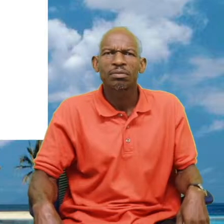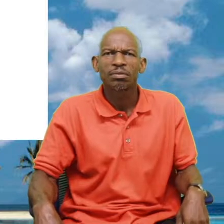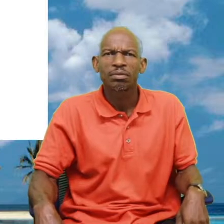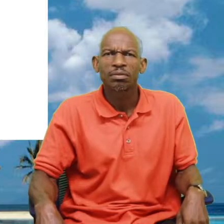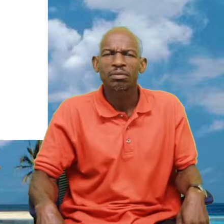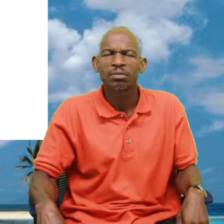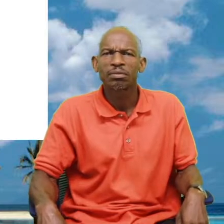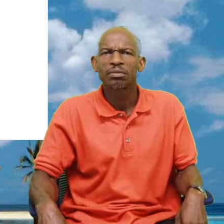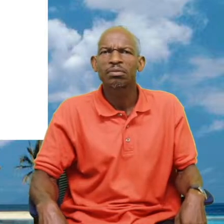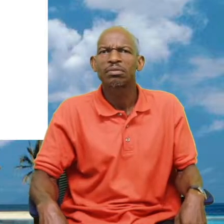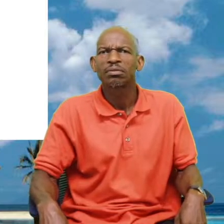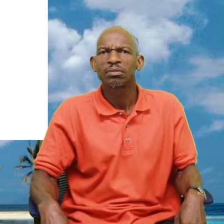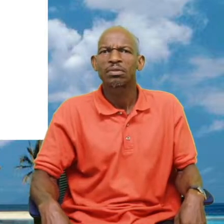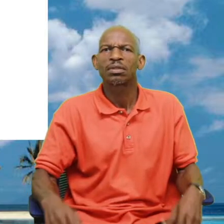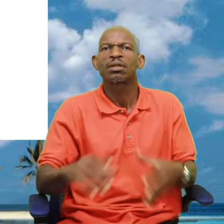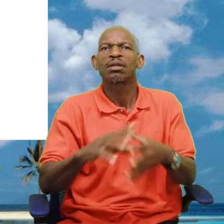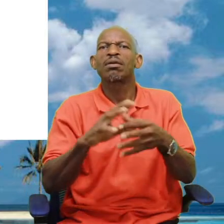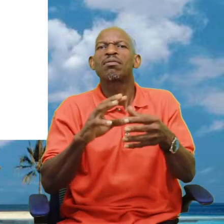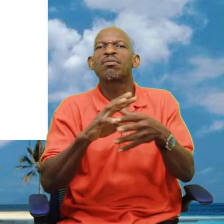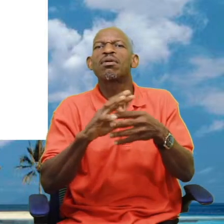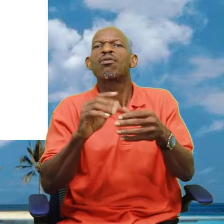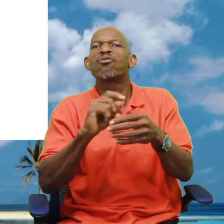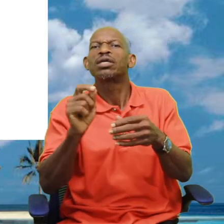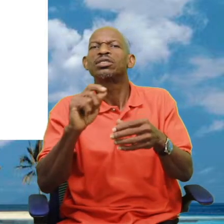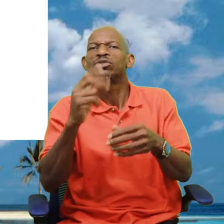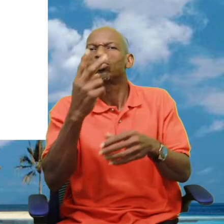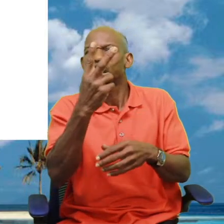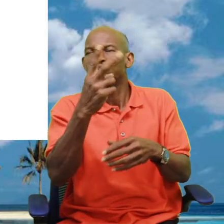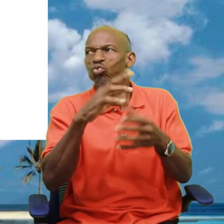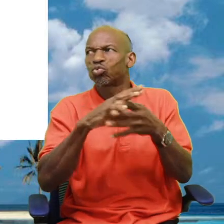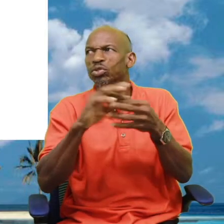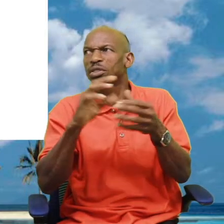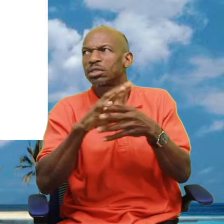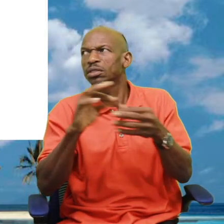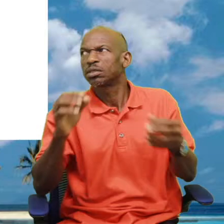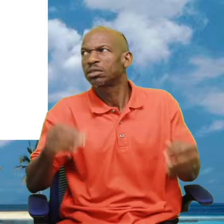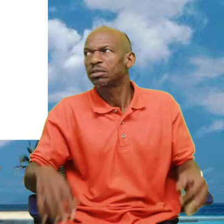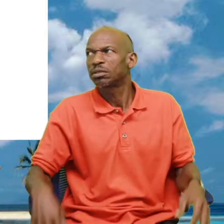One, you are writing 2 sentences. 2 sentences.